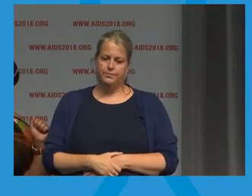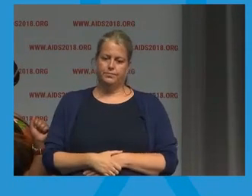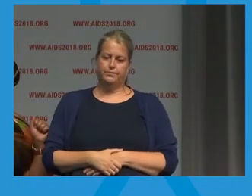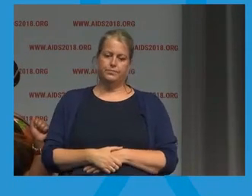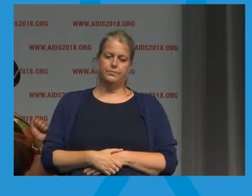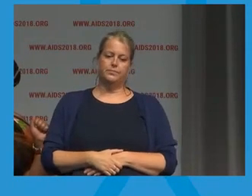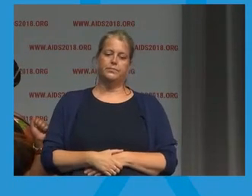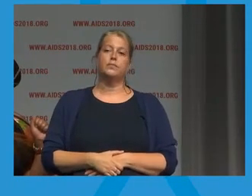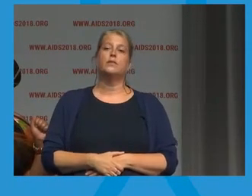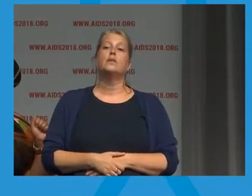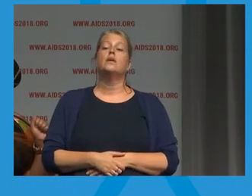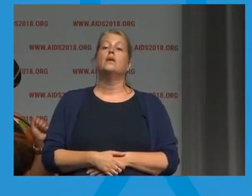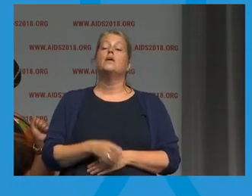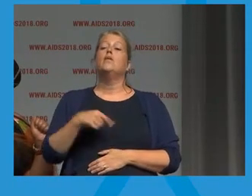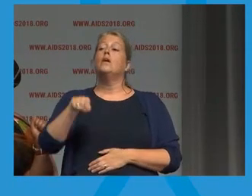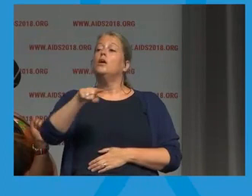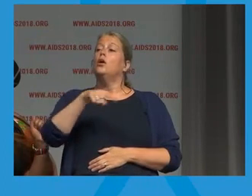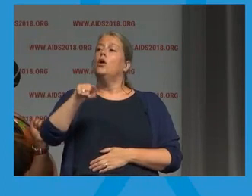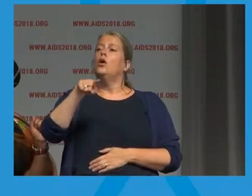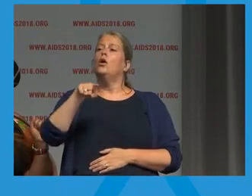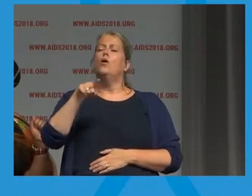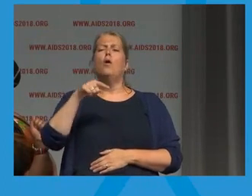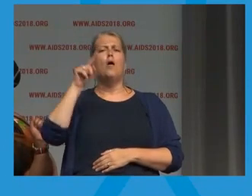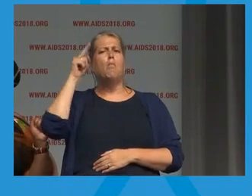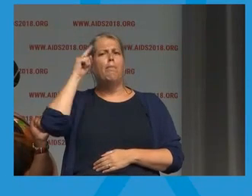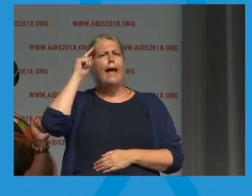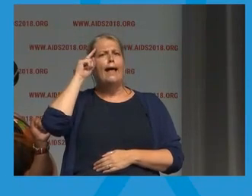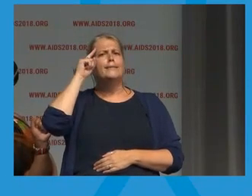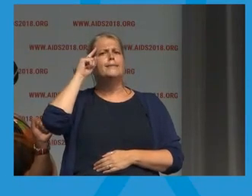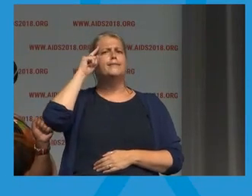Put them first when you are making your plans.